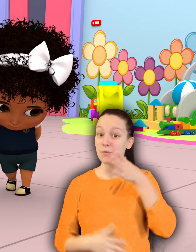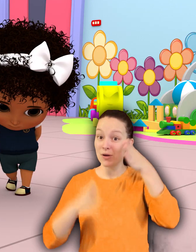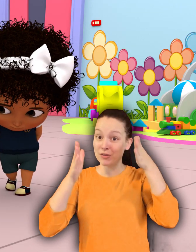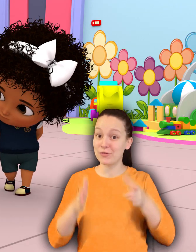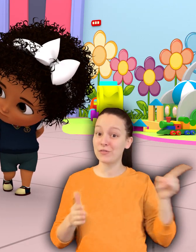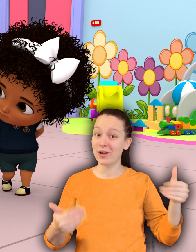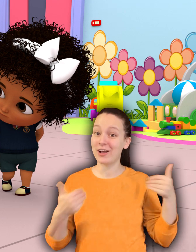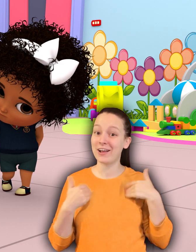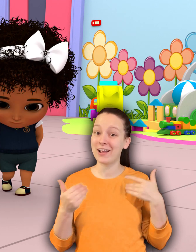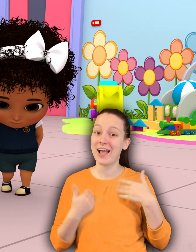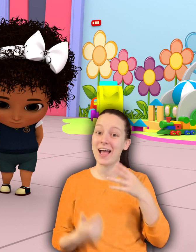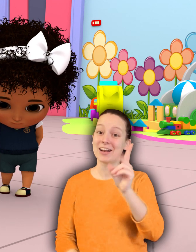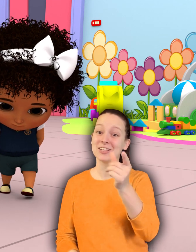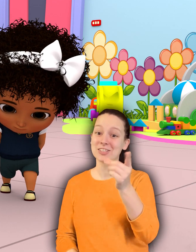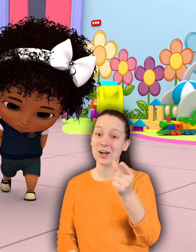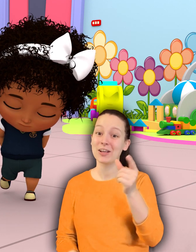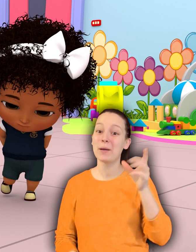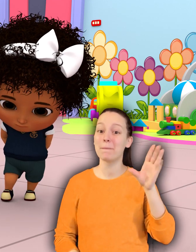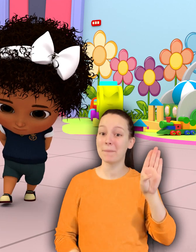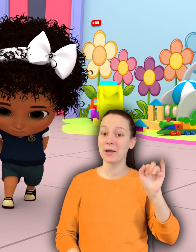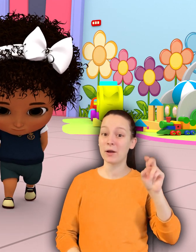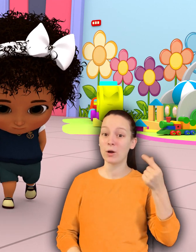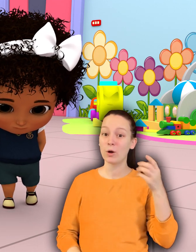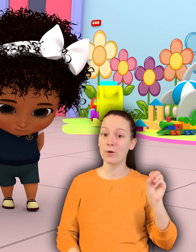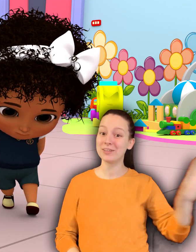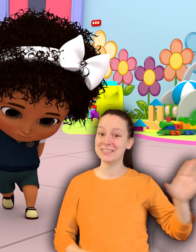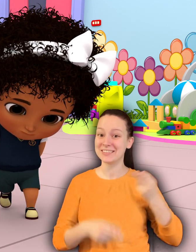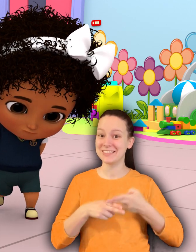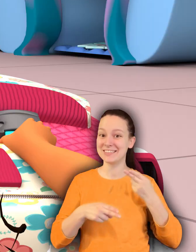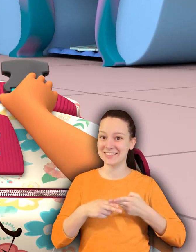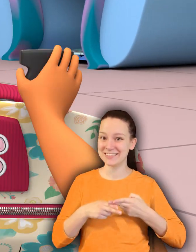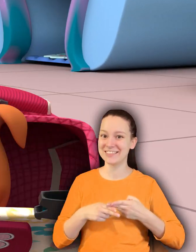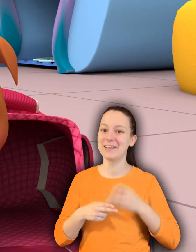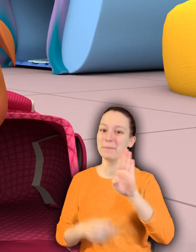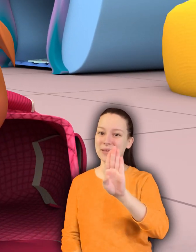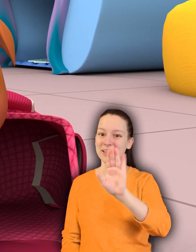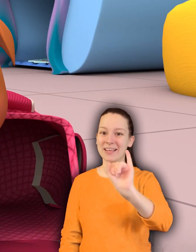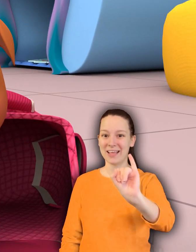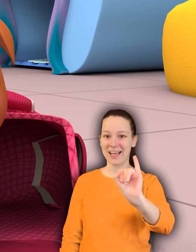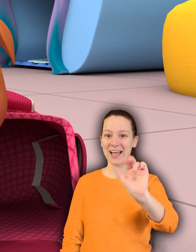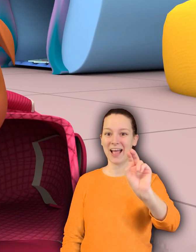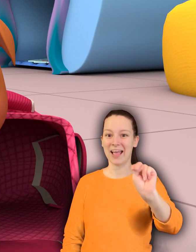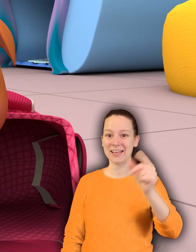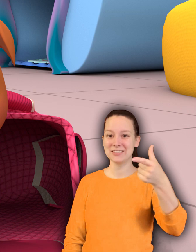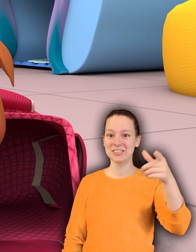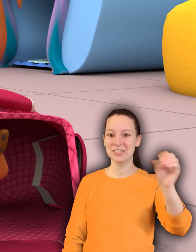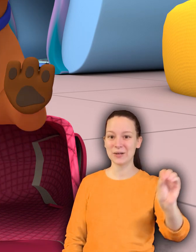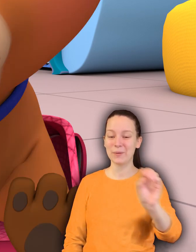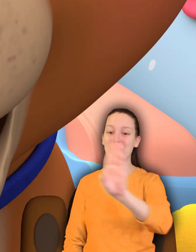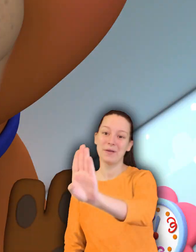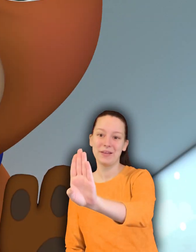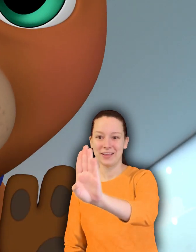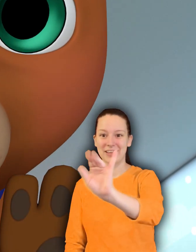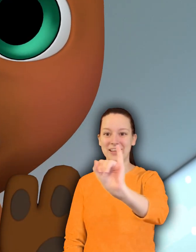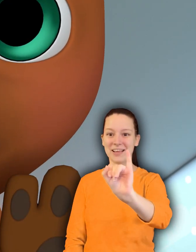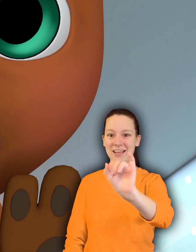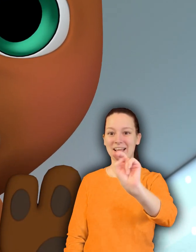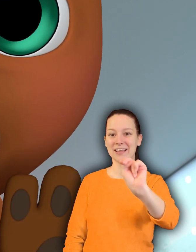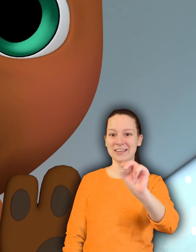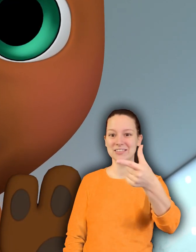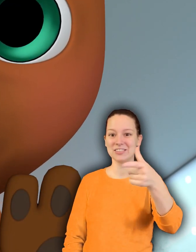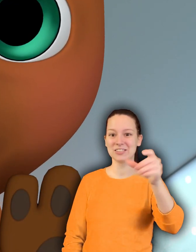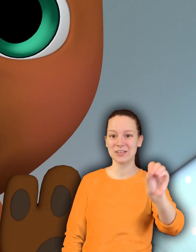so why the farmer had a dog and Bingo was his name-o b-i-n-g-o